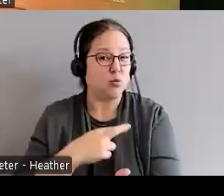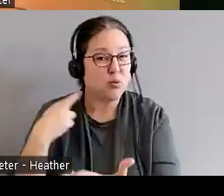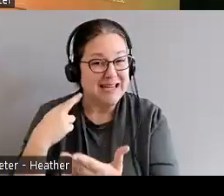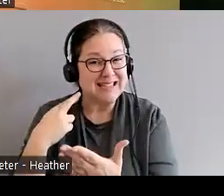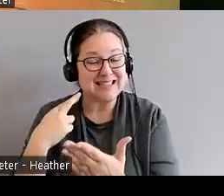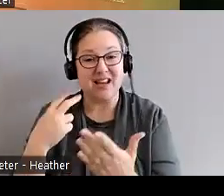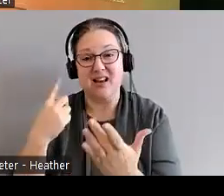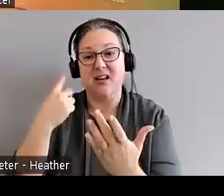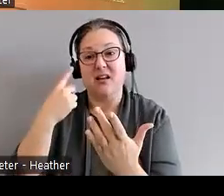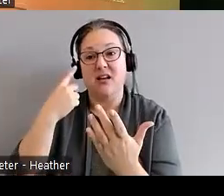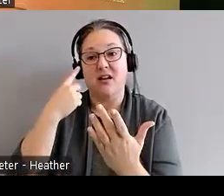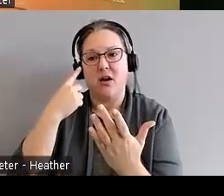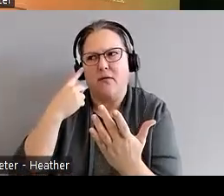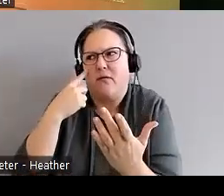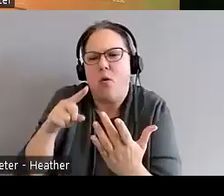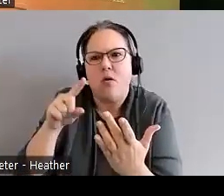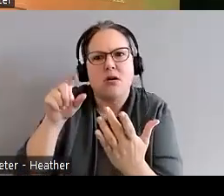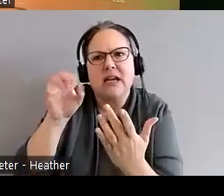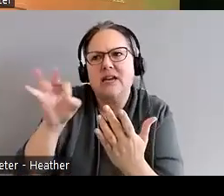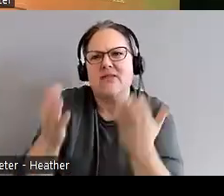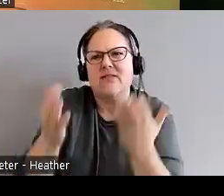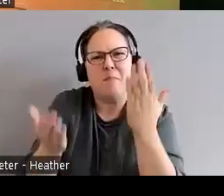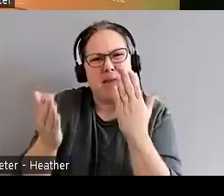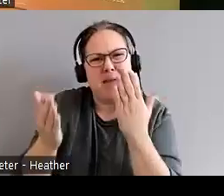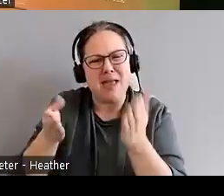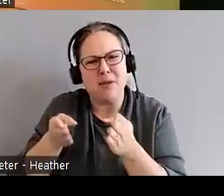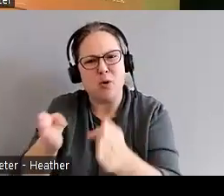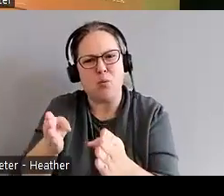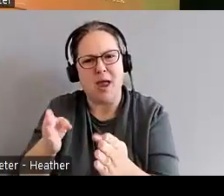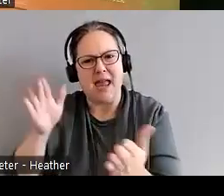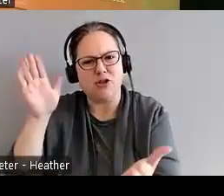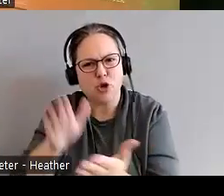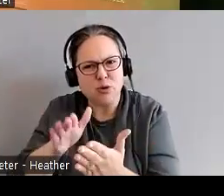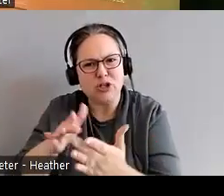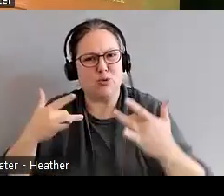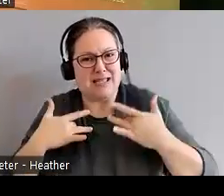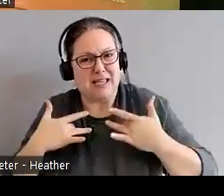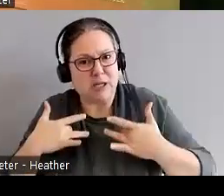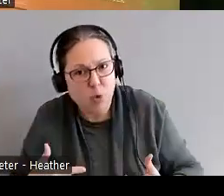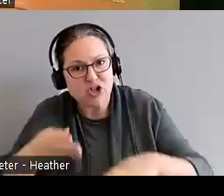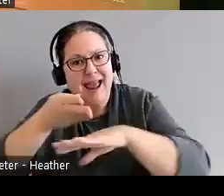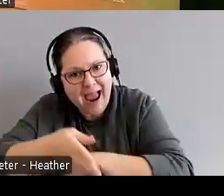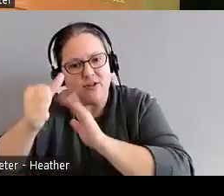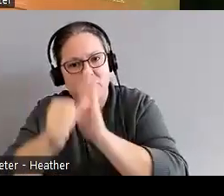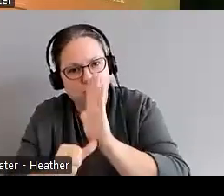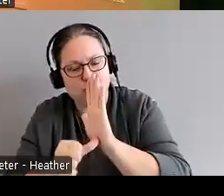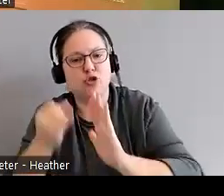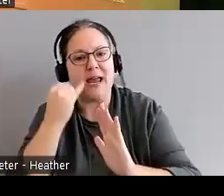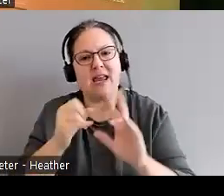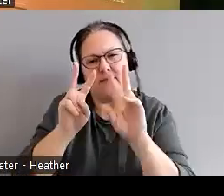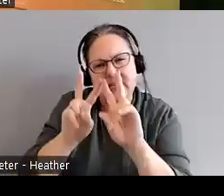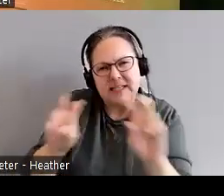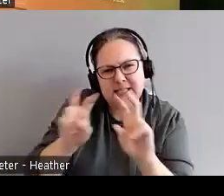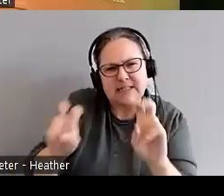perhaps if there's a way to reduce post-CABG depression by studying the diathesis and variety of